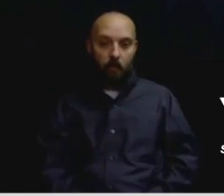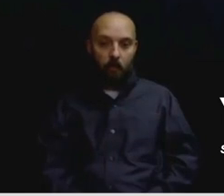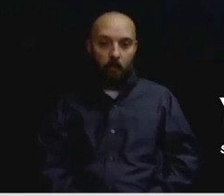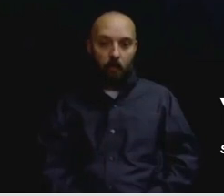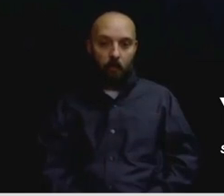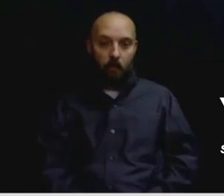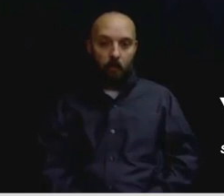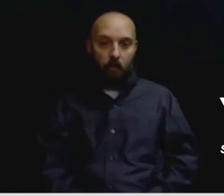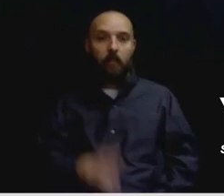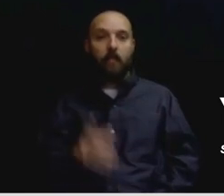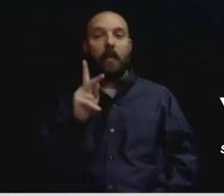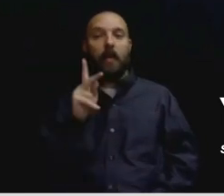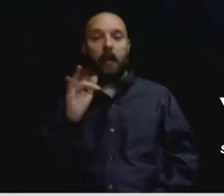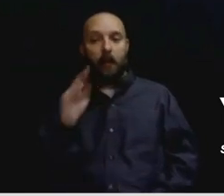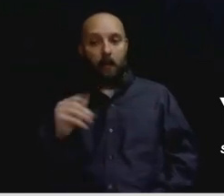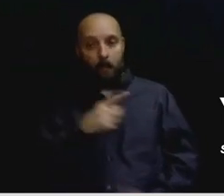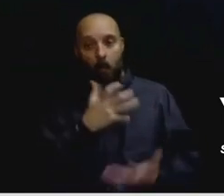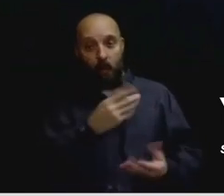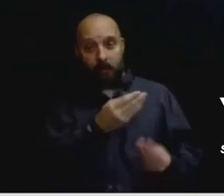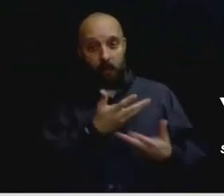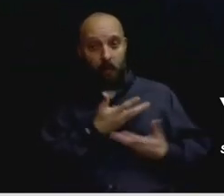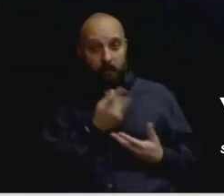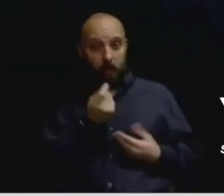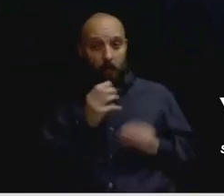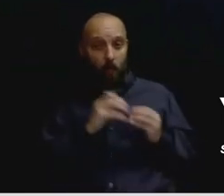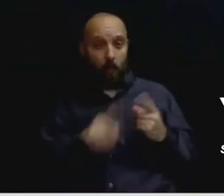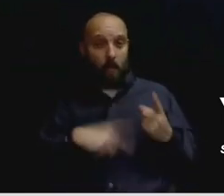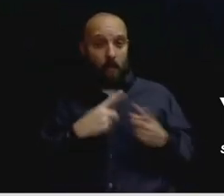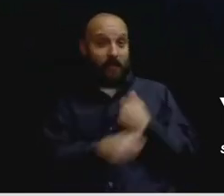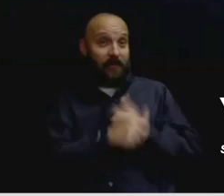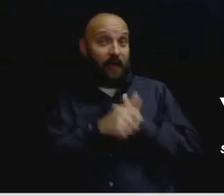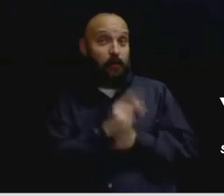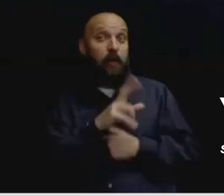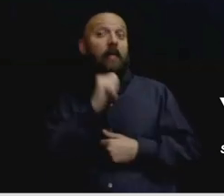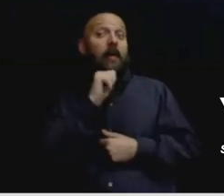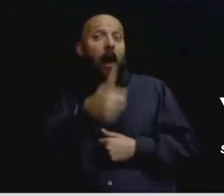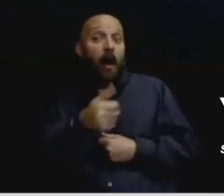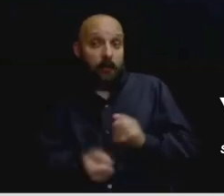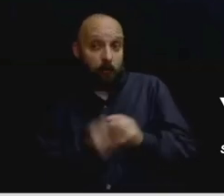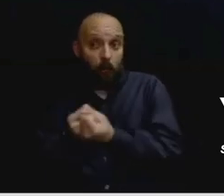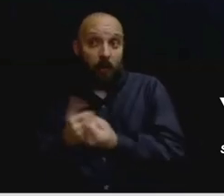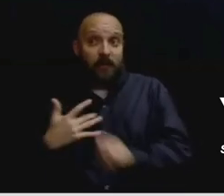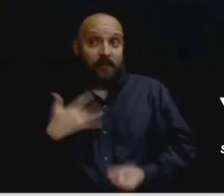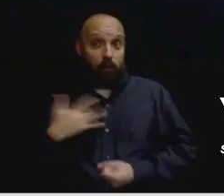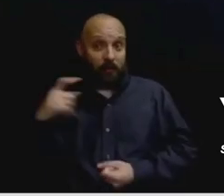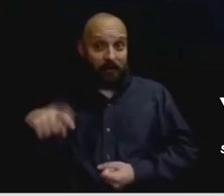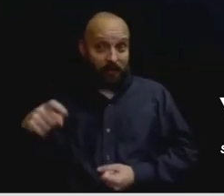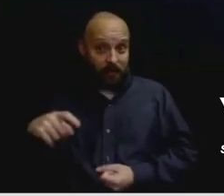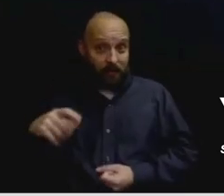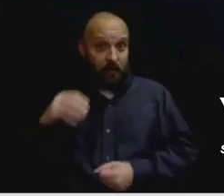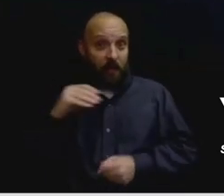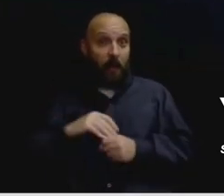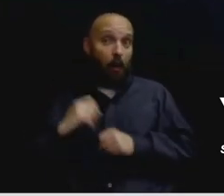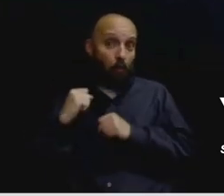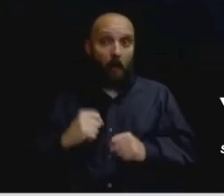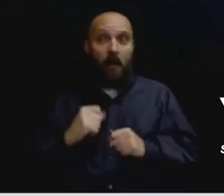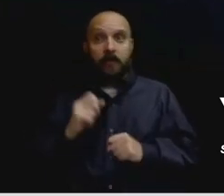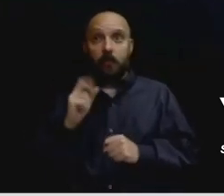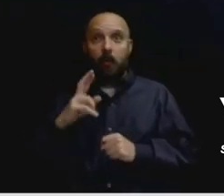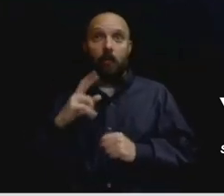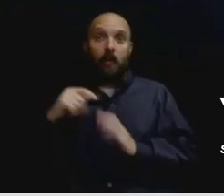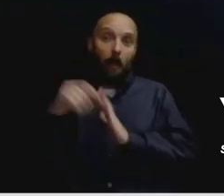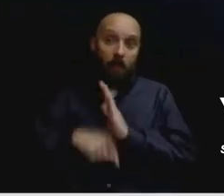And then Kim, do you want to tell us a little bit more about the dangers of not supporting sensory needs in a robust or comprehensive